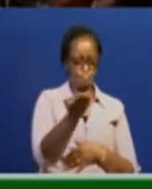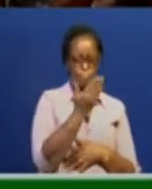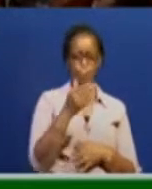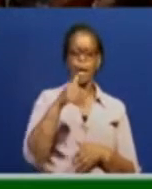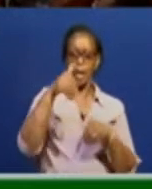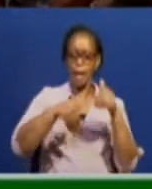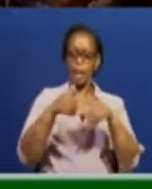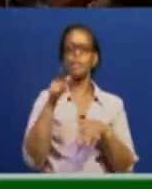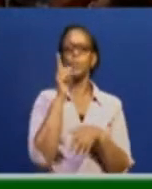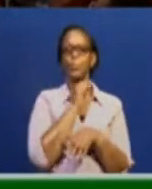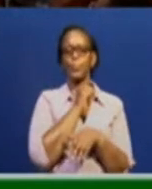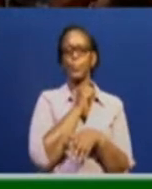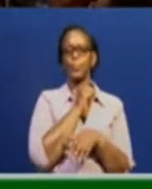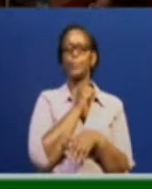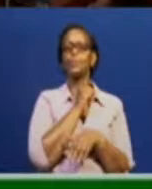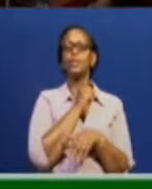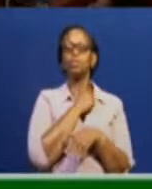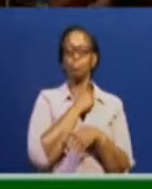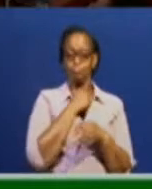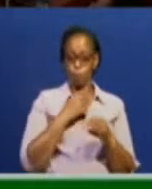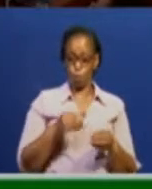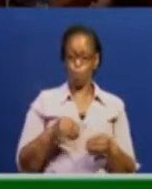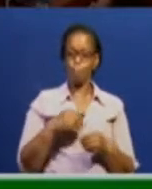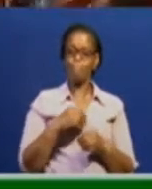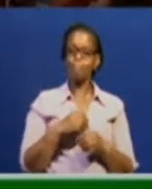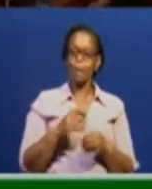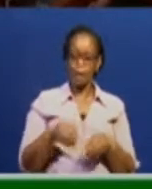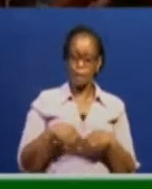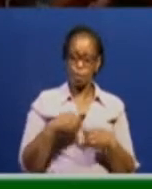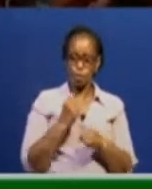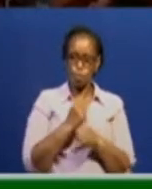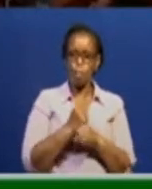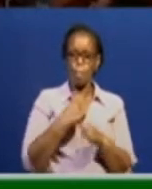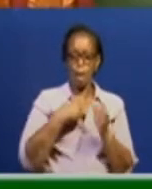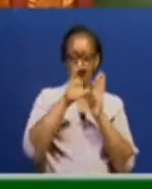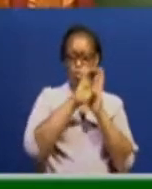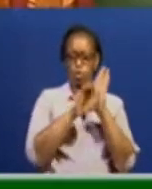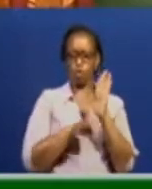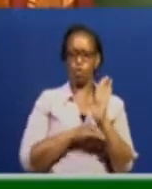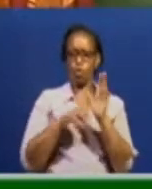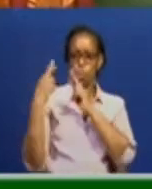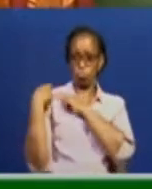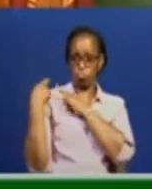to discharge my constitutional function under Article